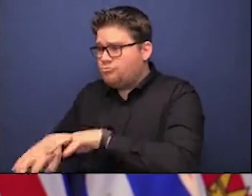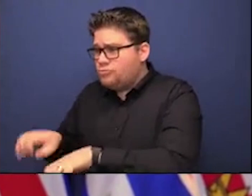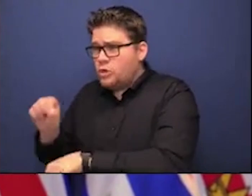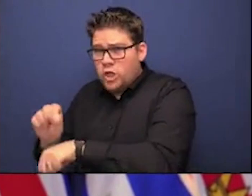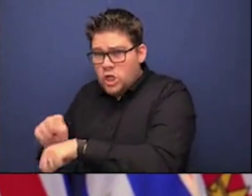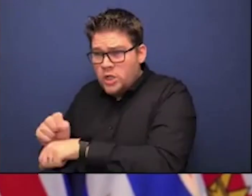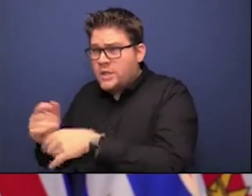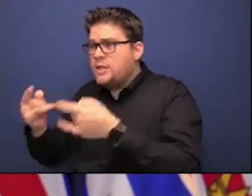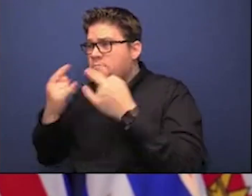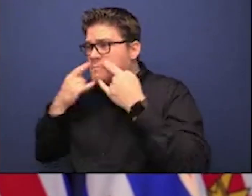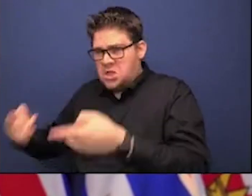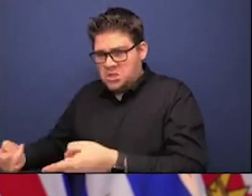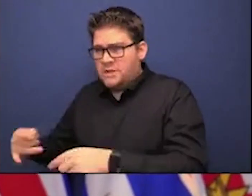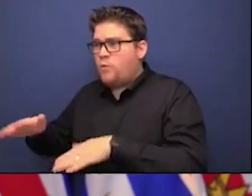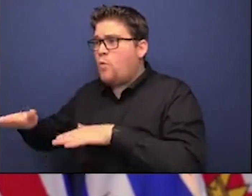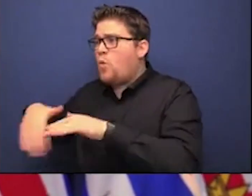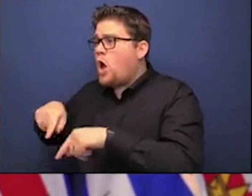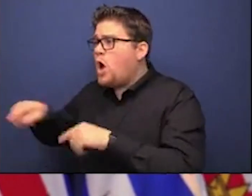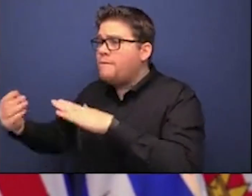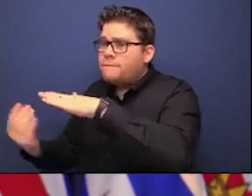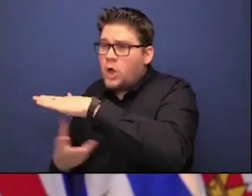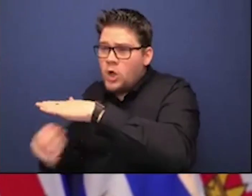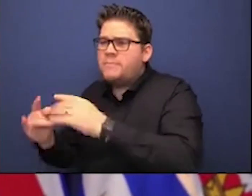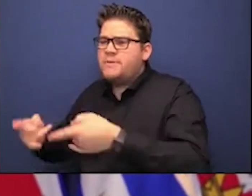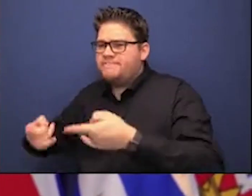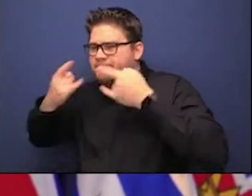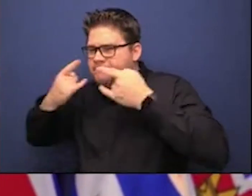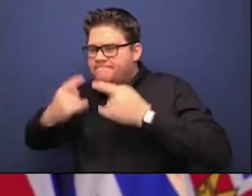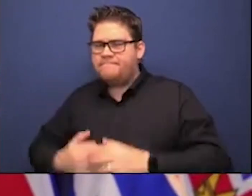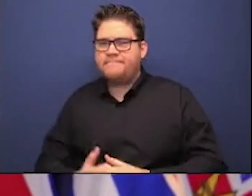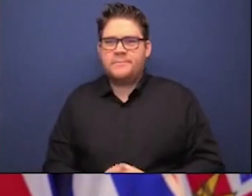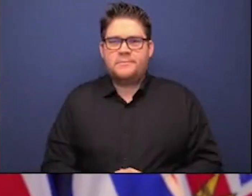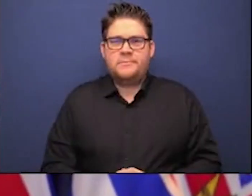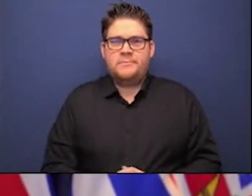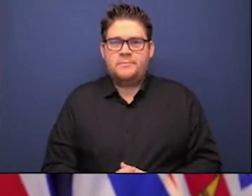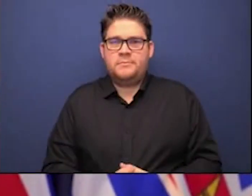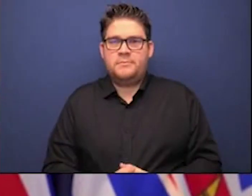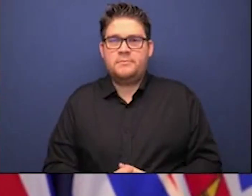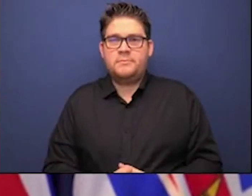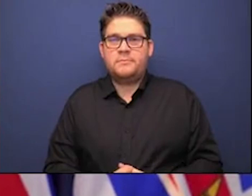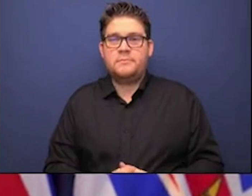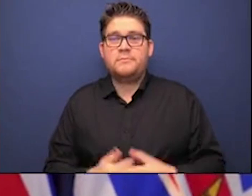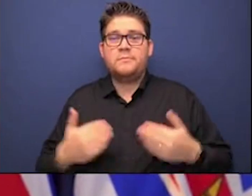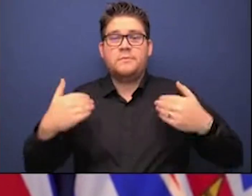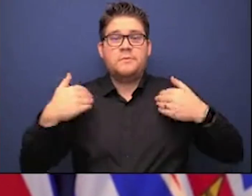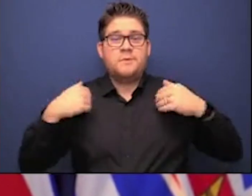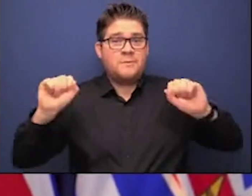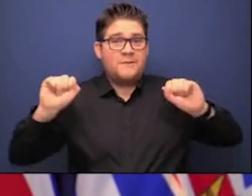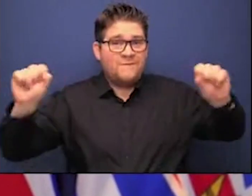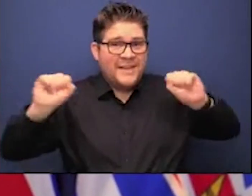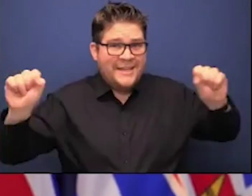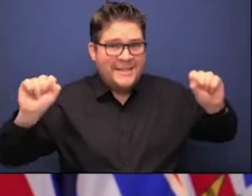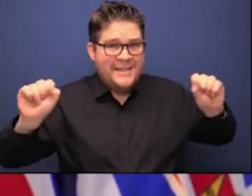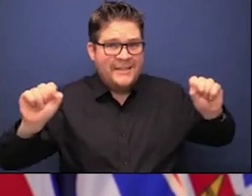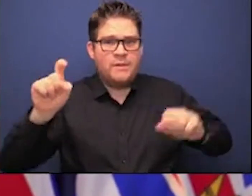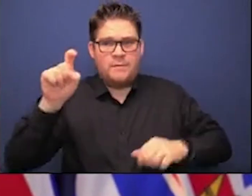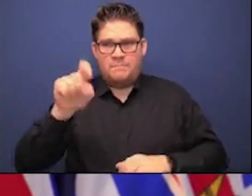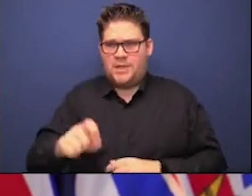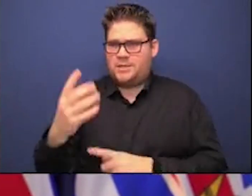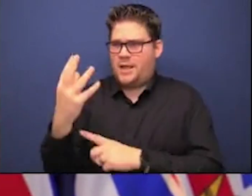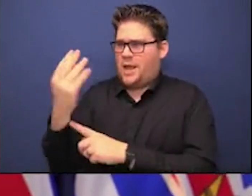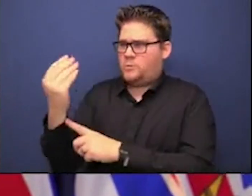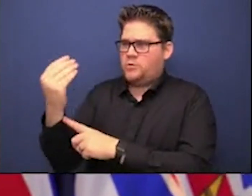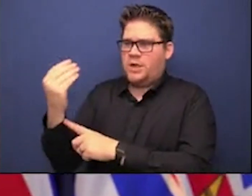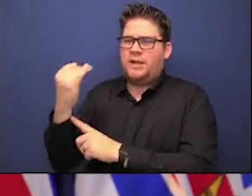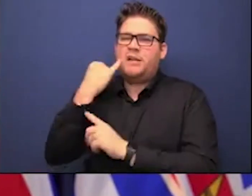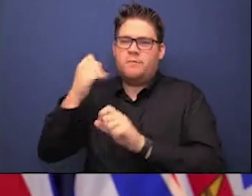They said that PE should happen outside whenever possible. My child just went through PE, and sometimes the weather was very,